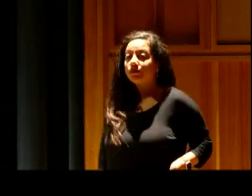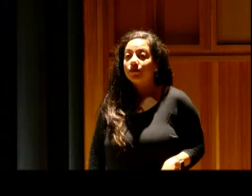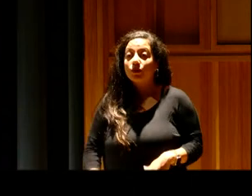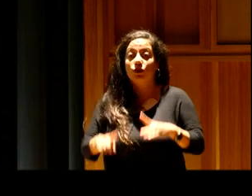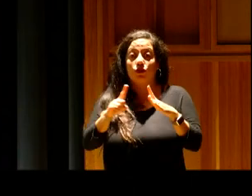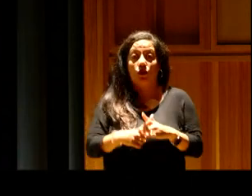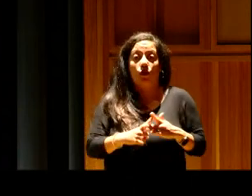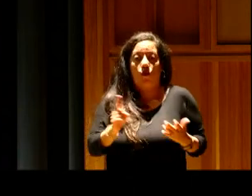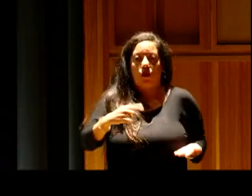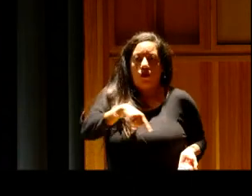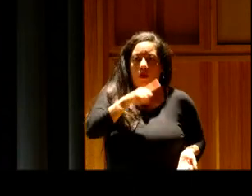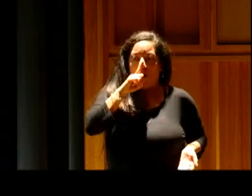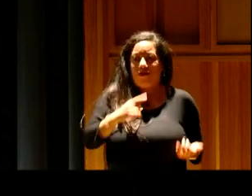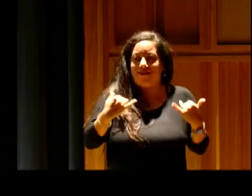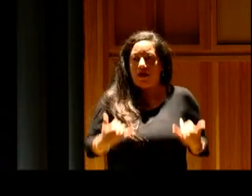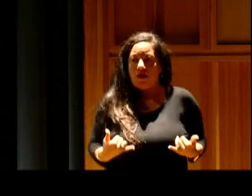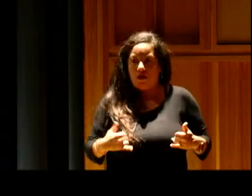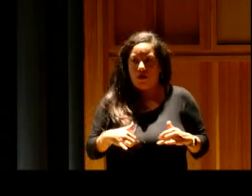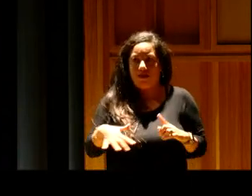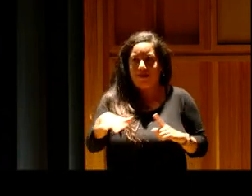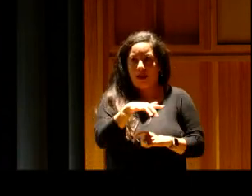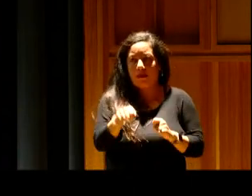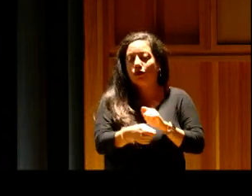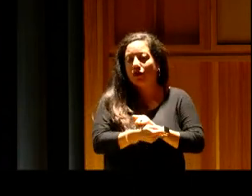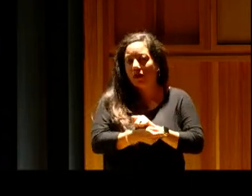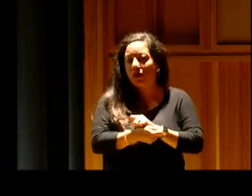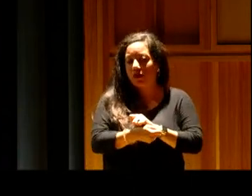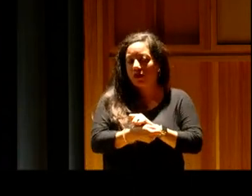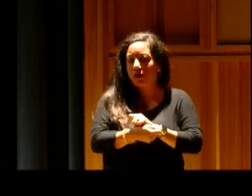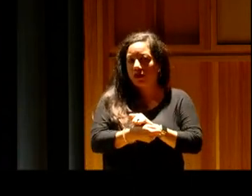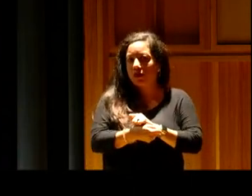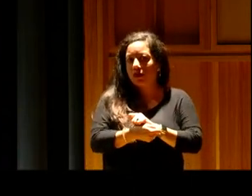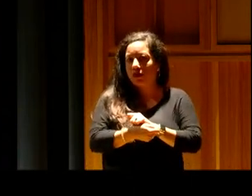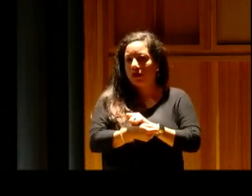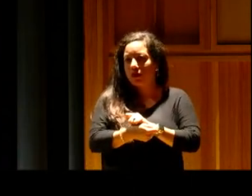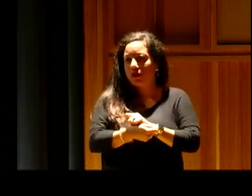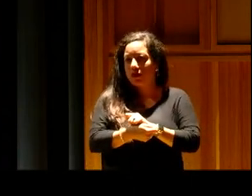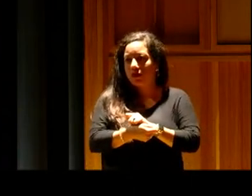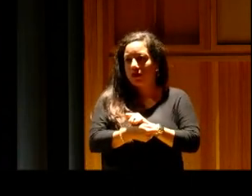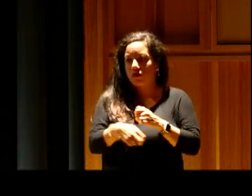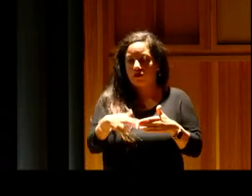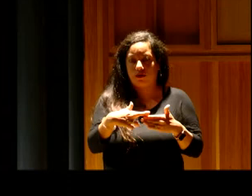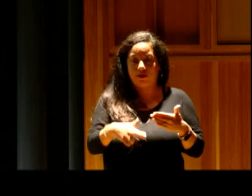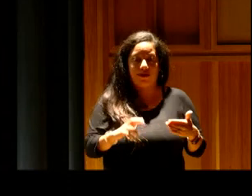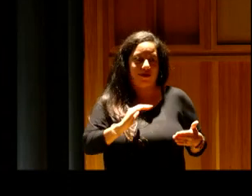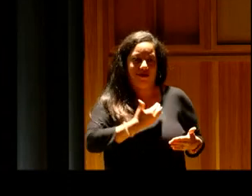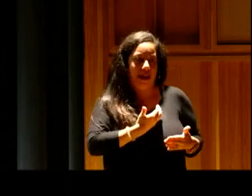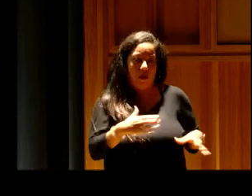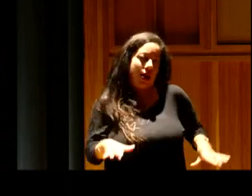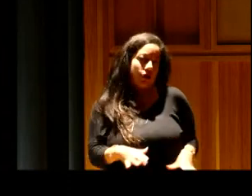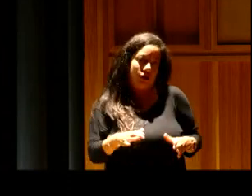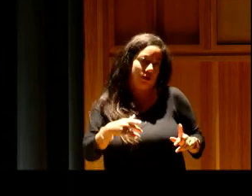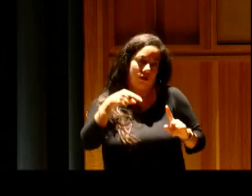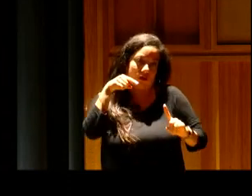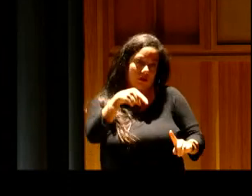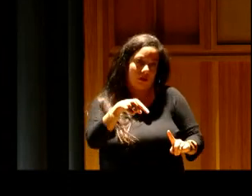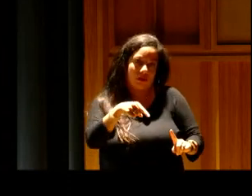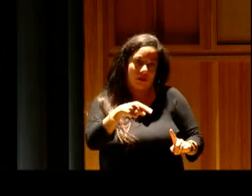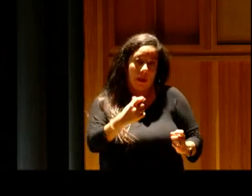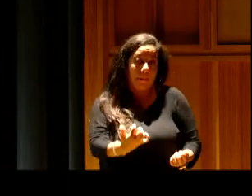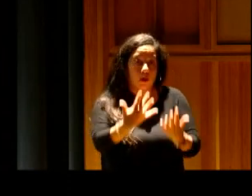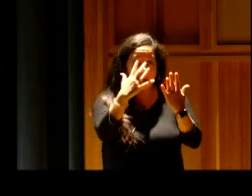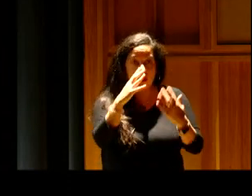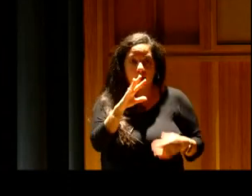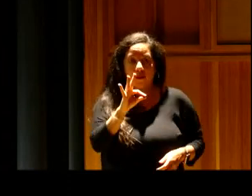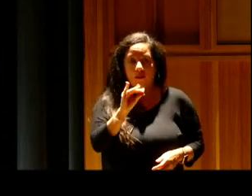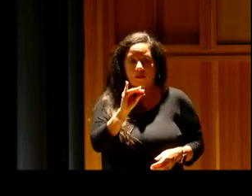are, climate change is clearly a result of our own actions, specifically the burning of